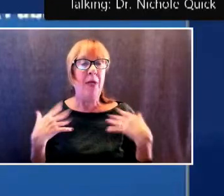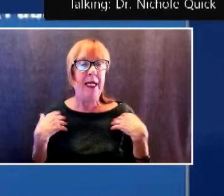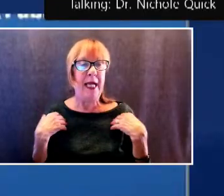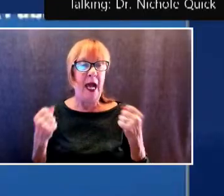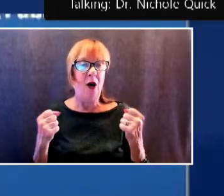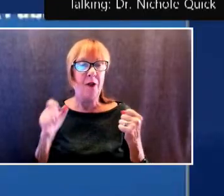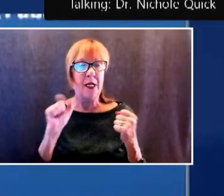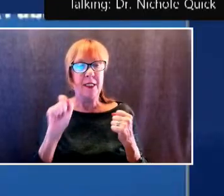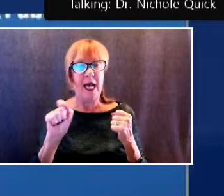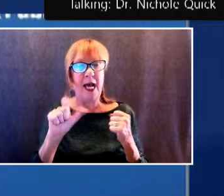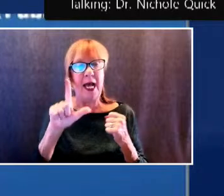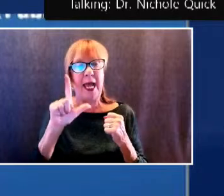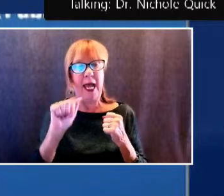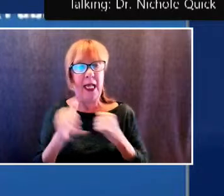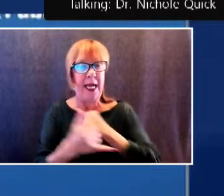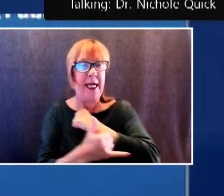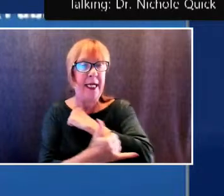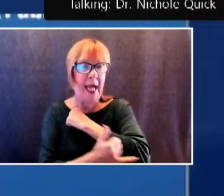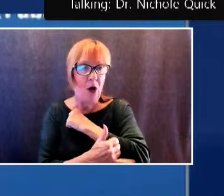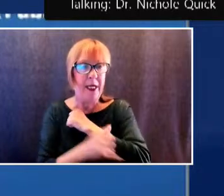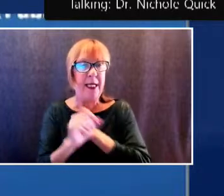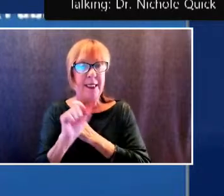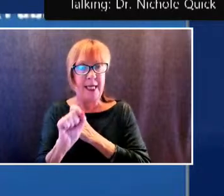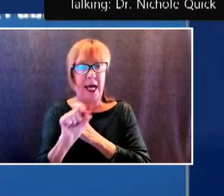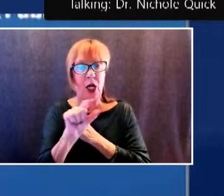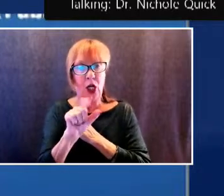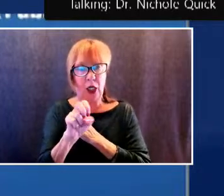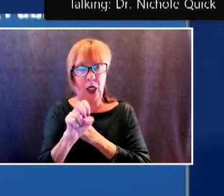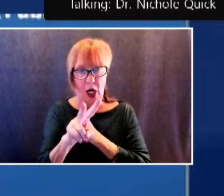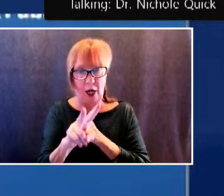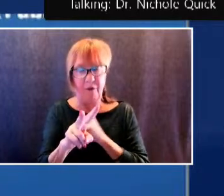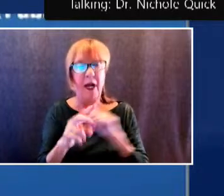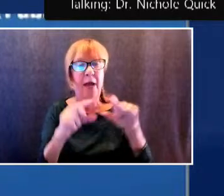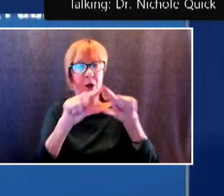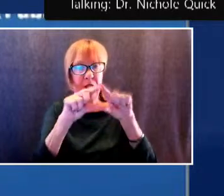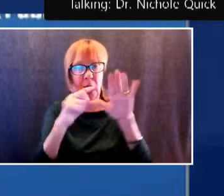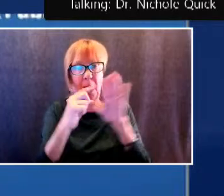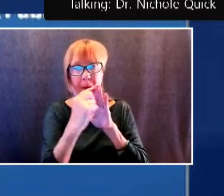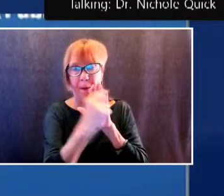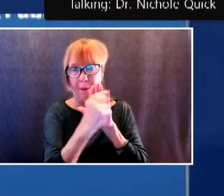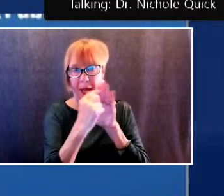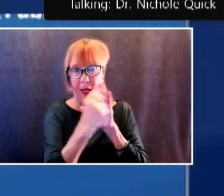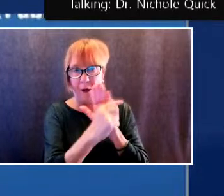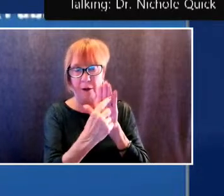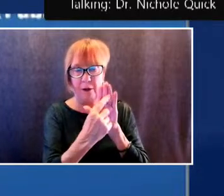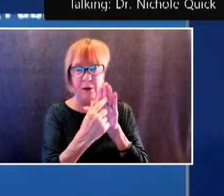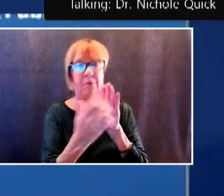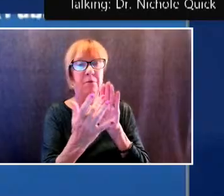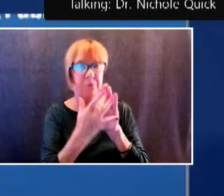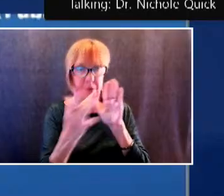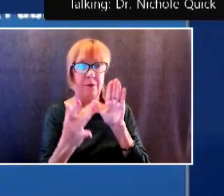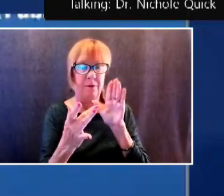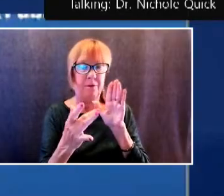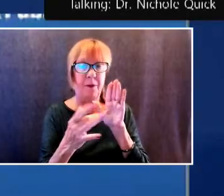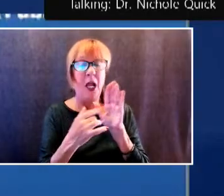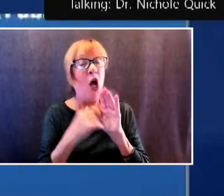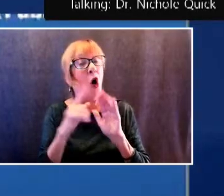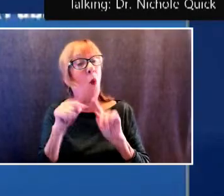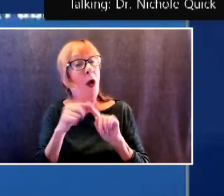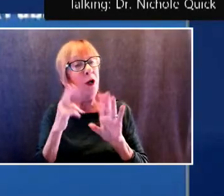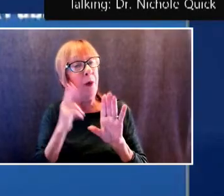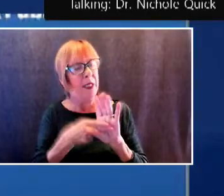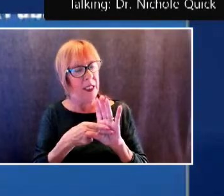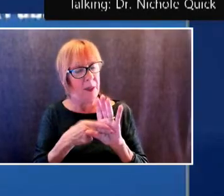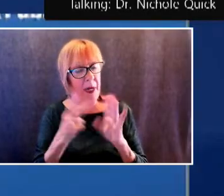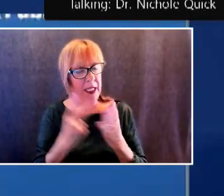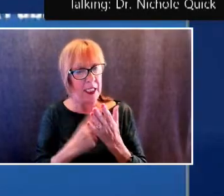publichealth.lacounty.gov, and look for the banner that's on the Eaton soil testing program. When folks do participate in that program, if there